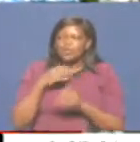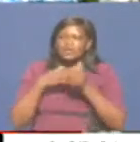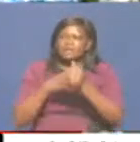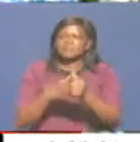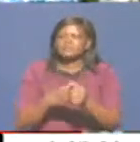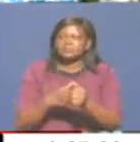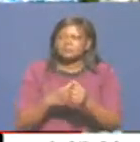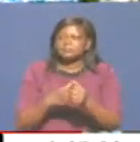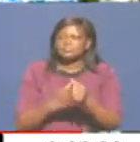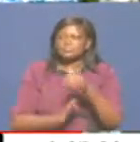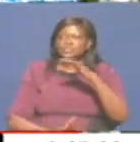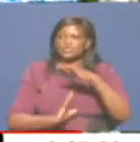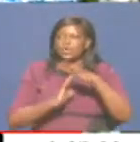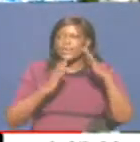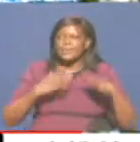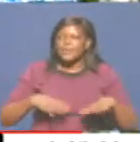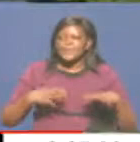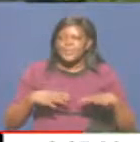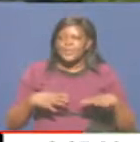and the top people are Kikuyus.